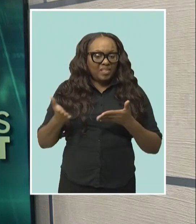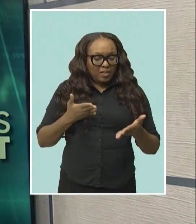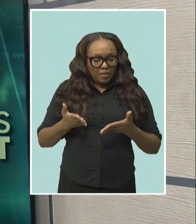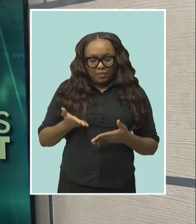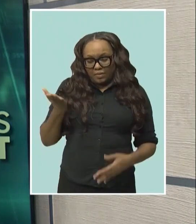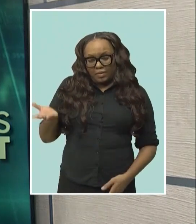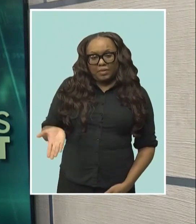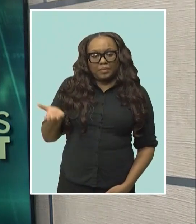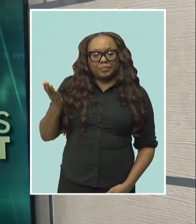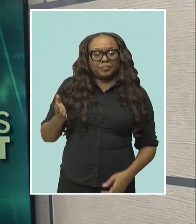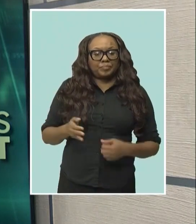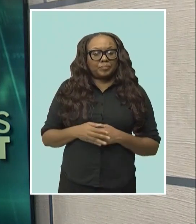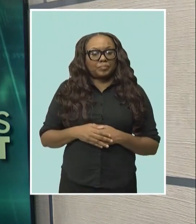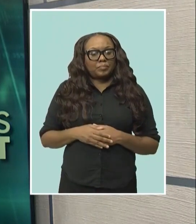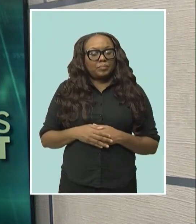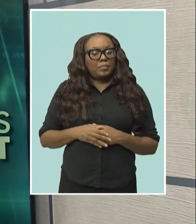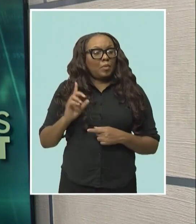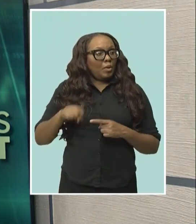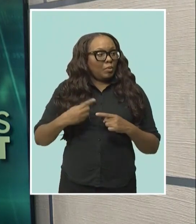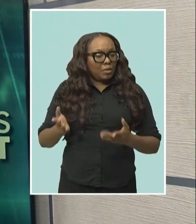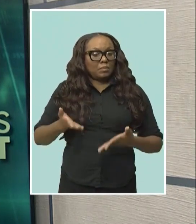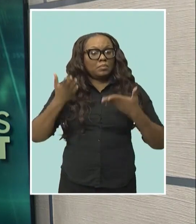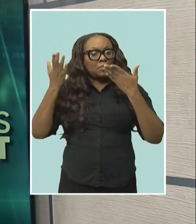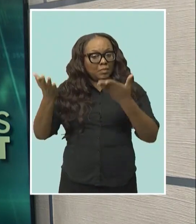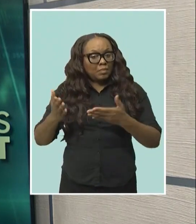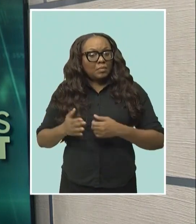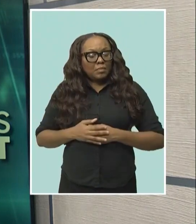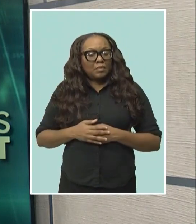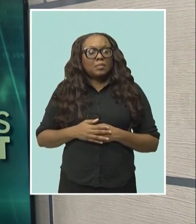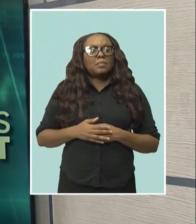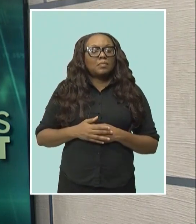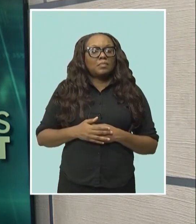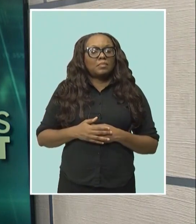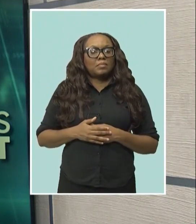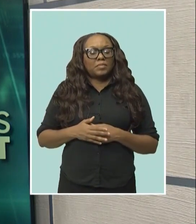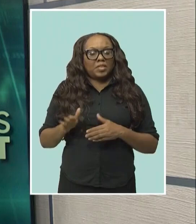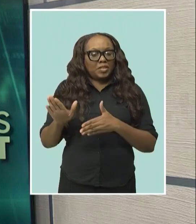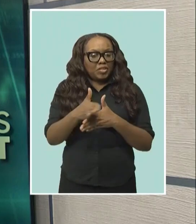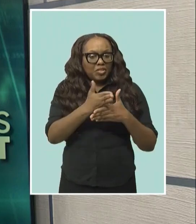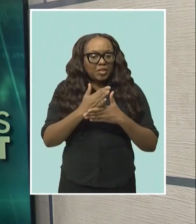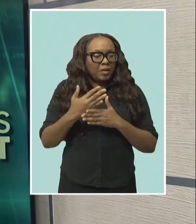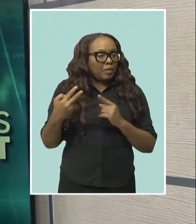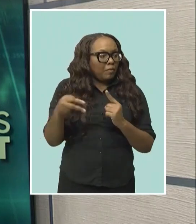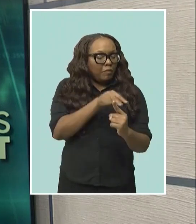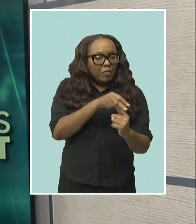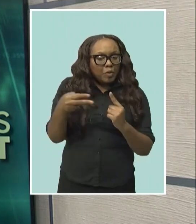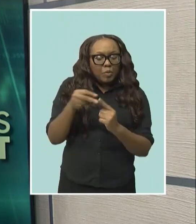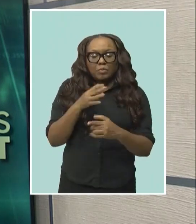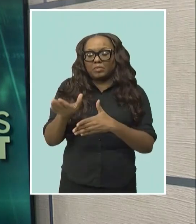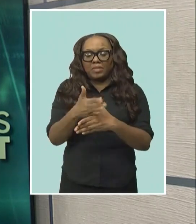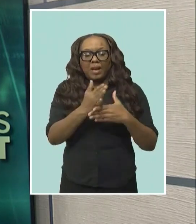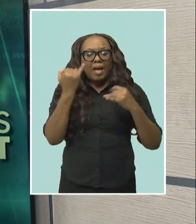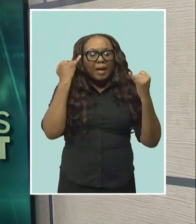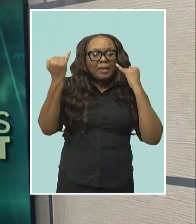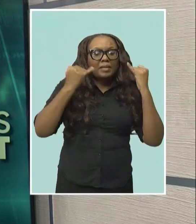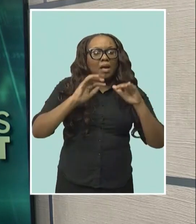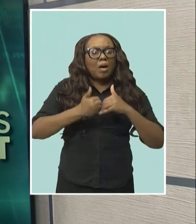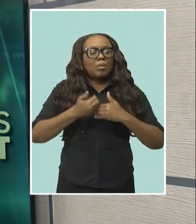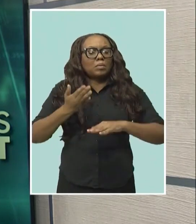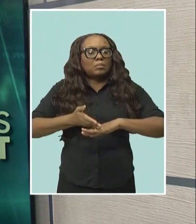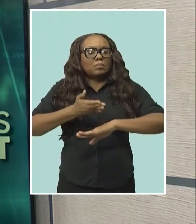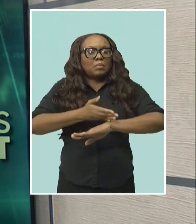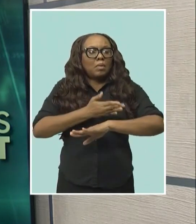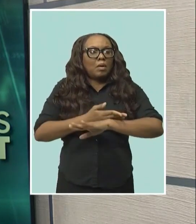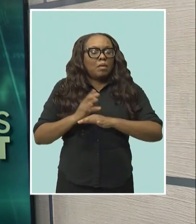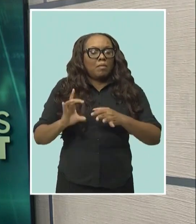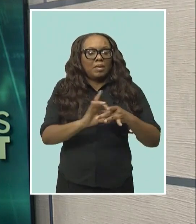State of Kuwait. Following the presentation, the two officials exchanged views on ways to enhance the relationship between Barbados and